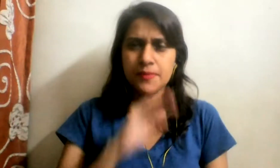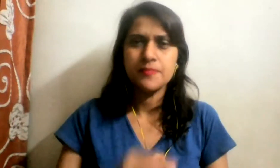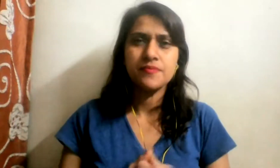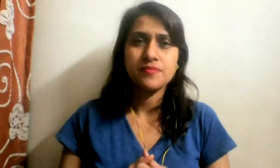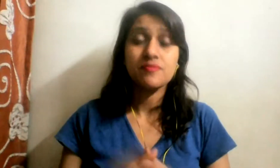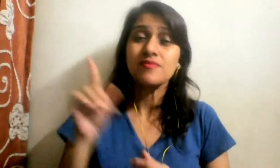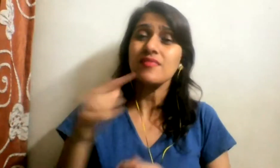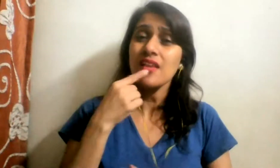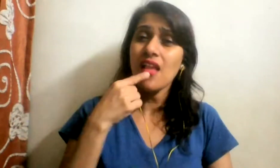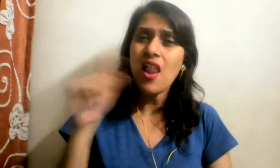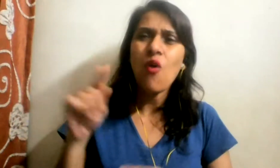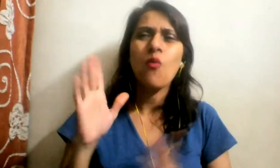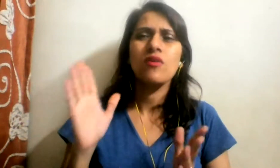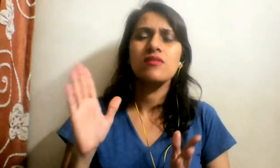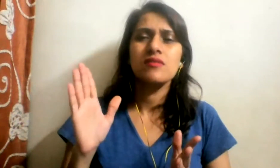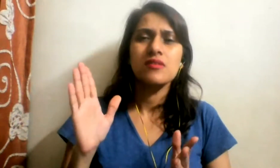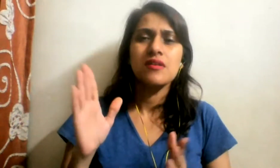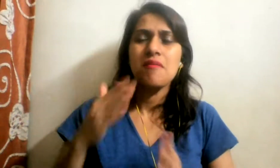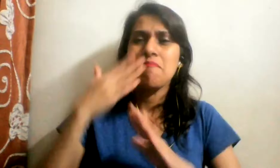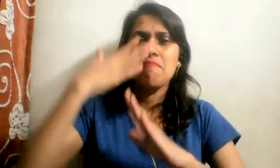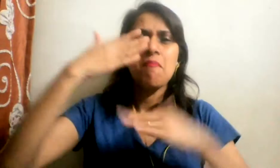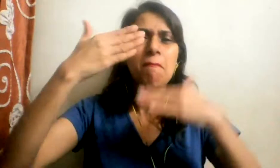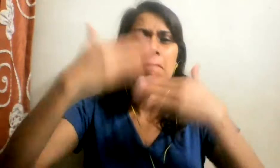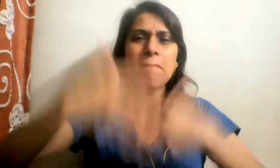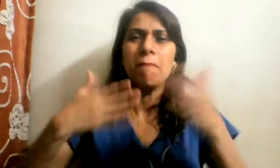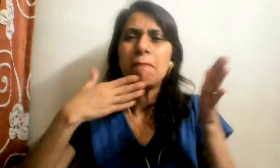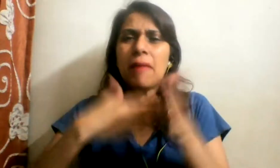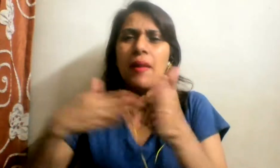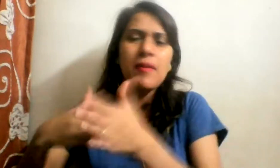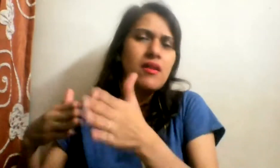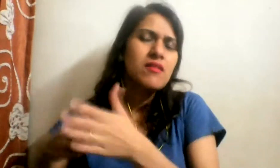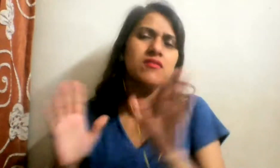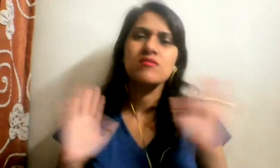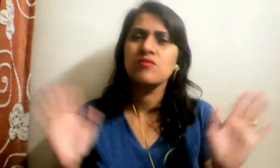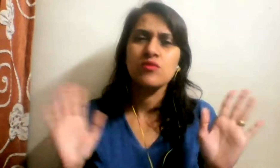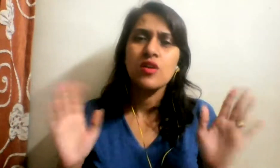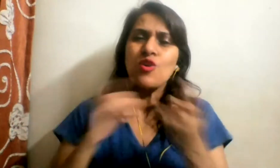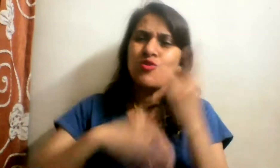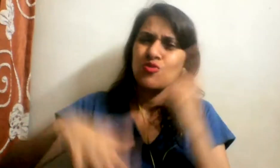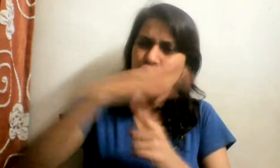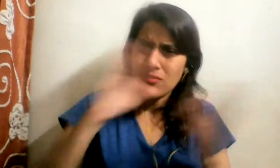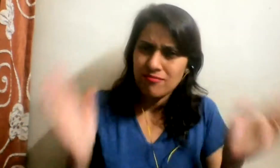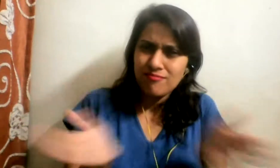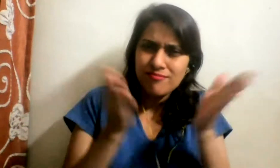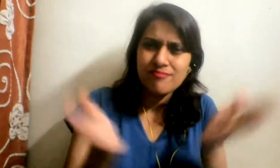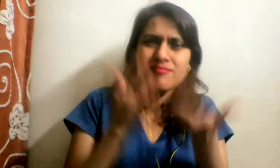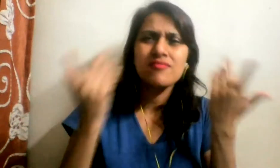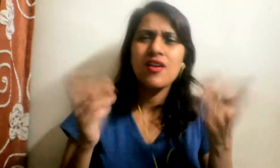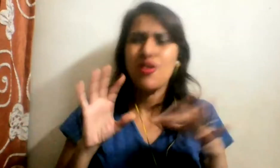allowed to face barriers. So when accessibility is enhanced, when socialization is enhanced, and when